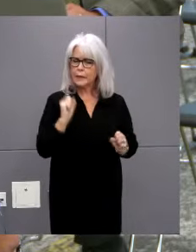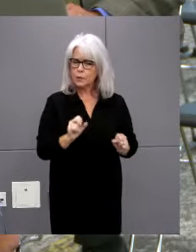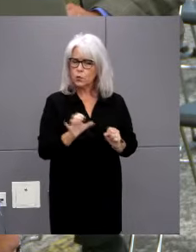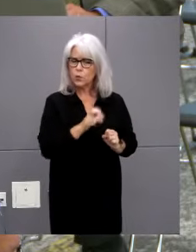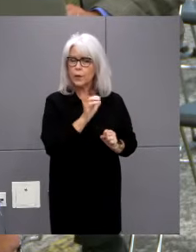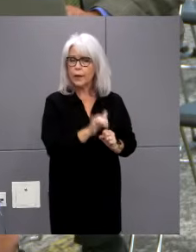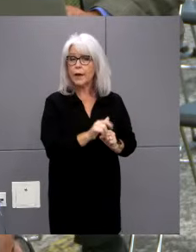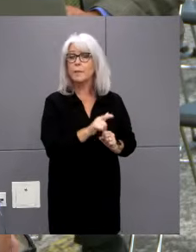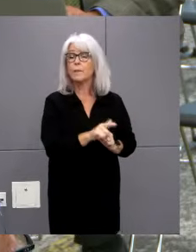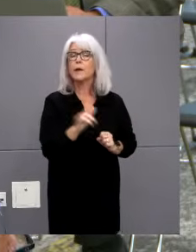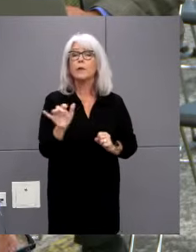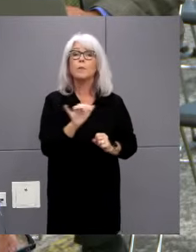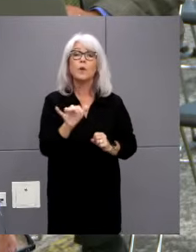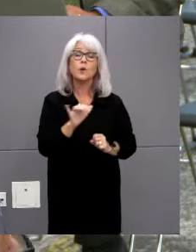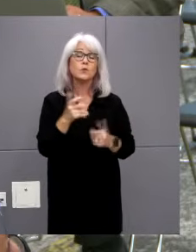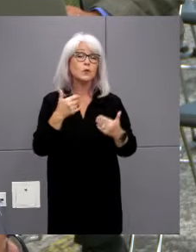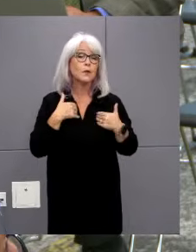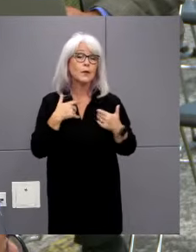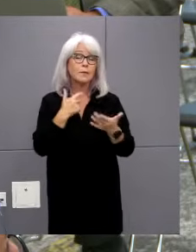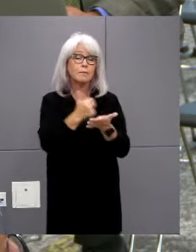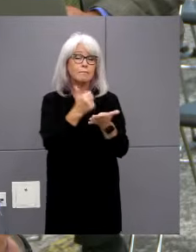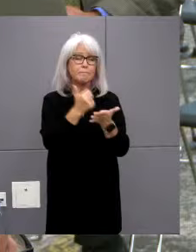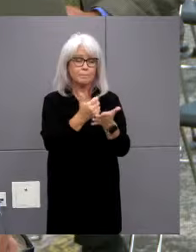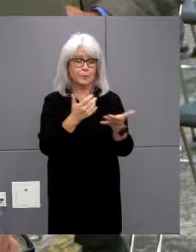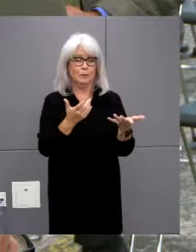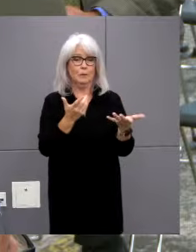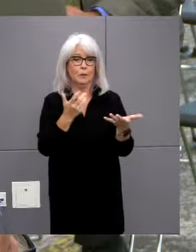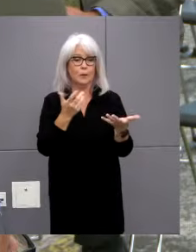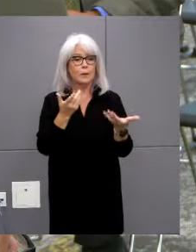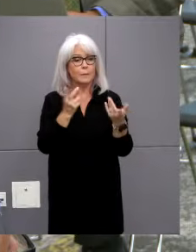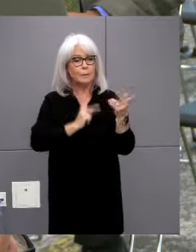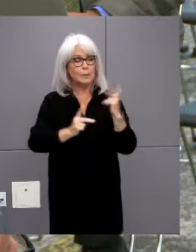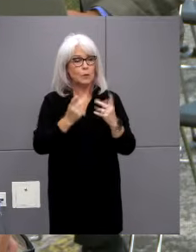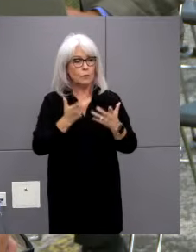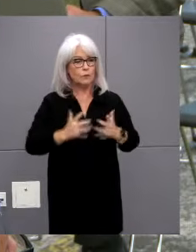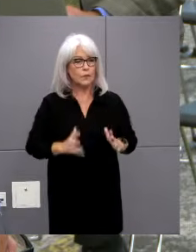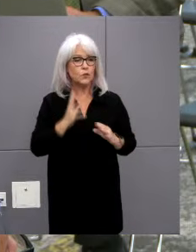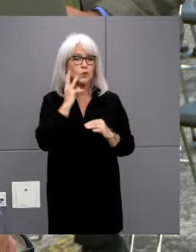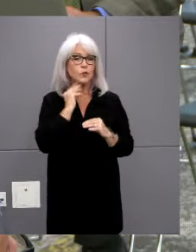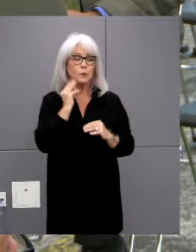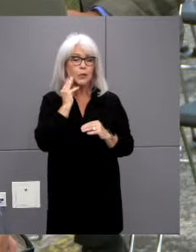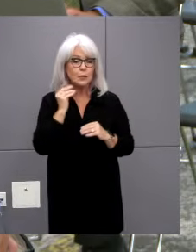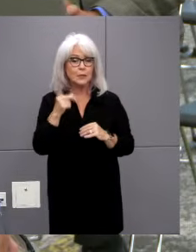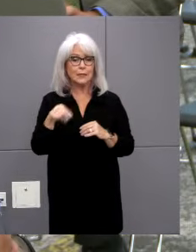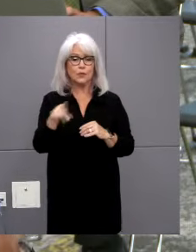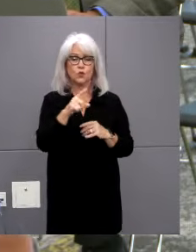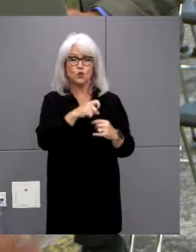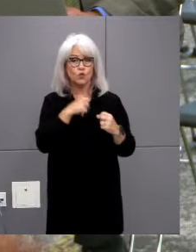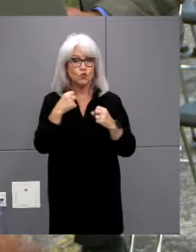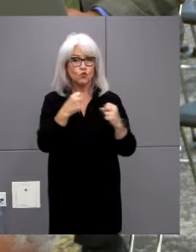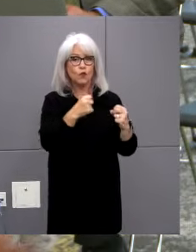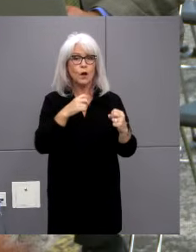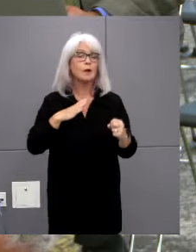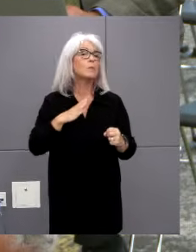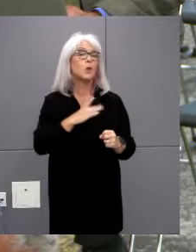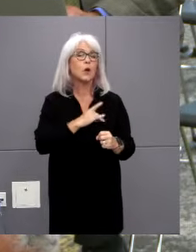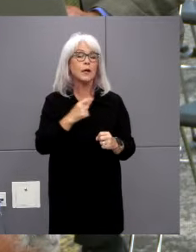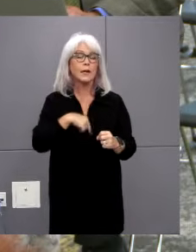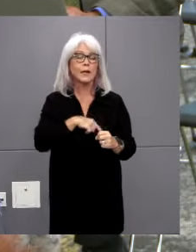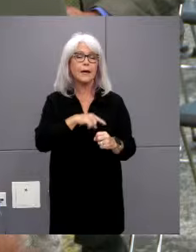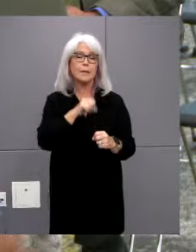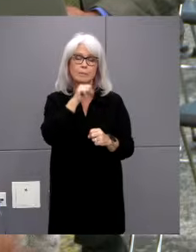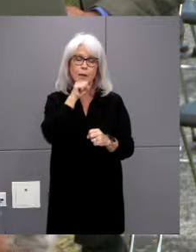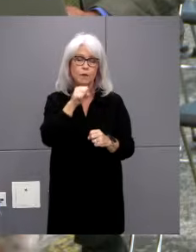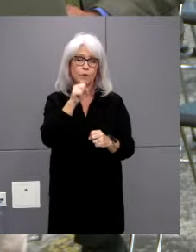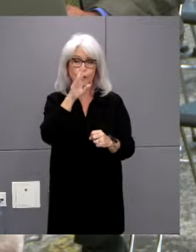but they also have help from people that have gone through it. And clearly, this is a very strong board, and I love the direction that you're taking.